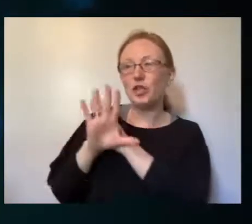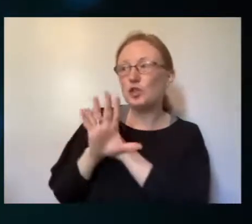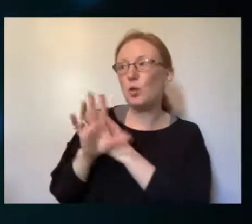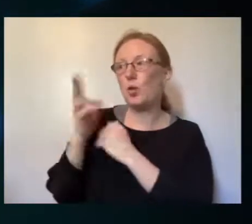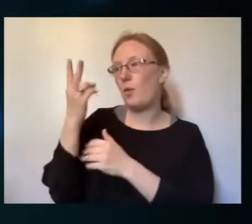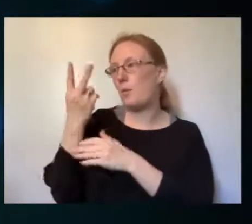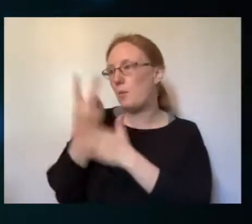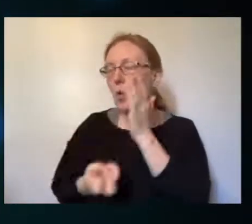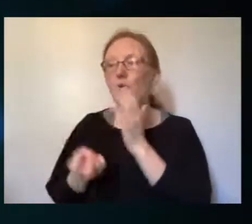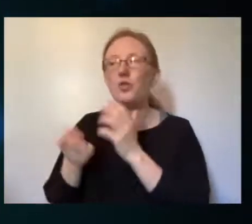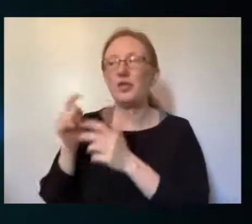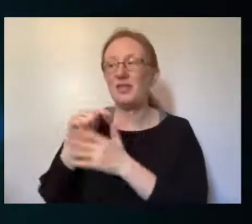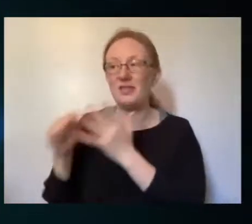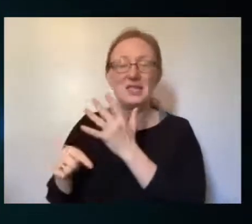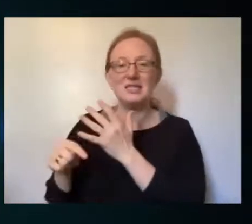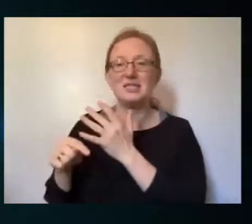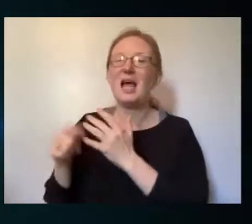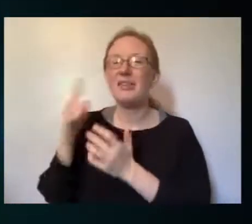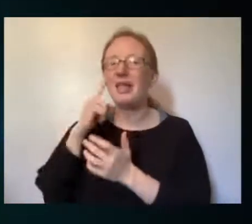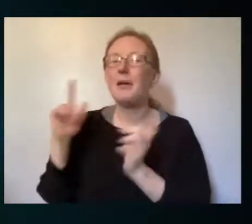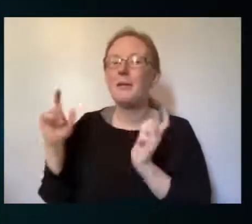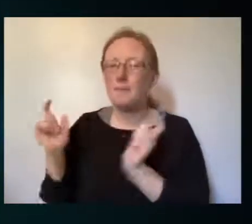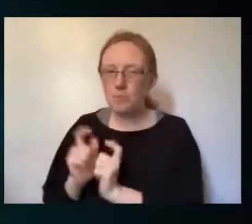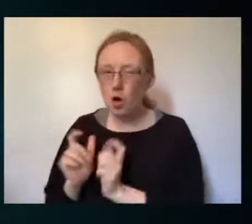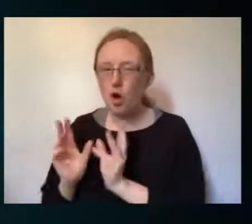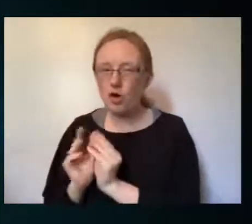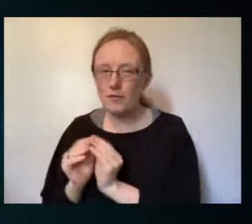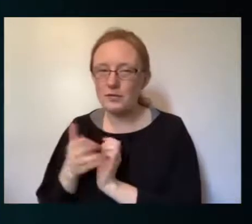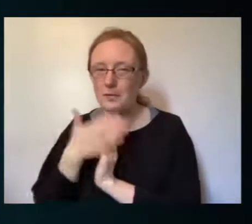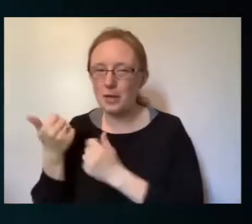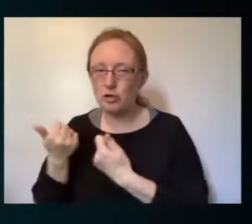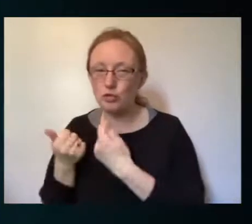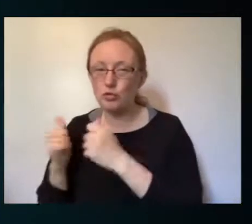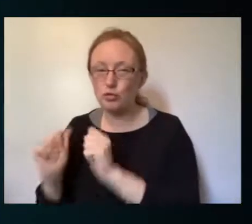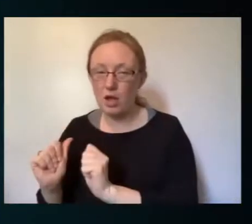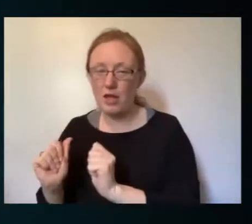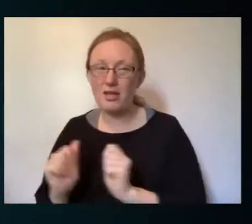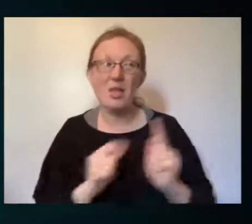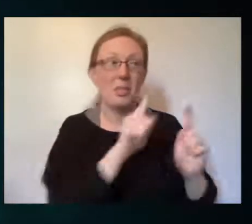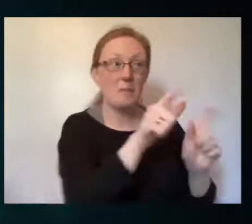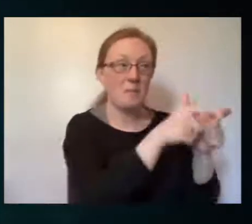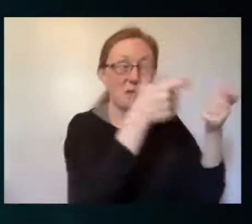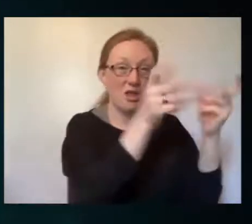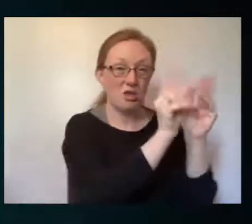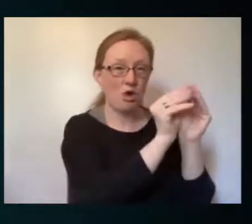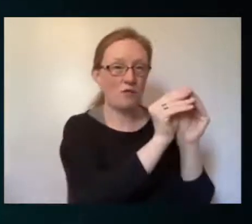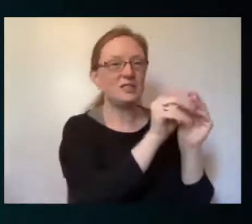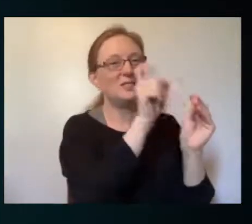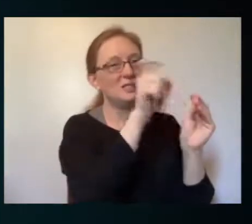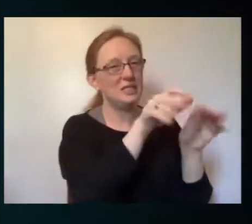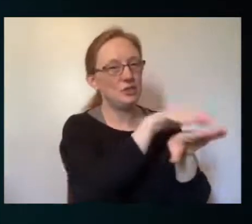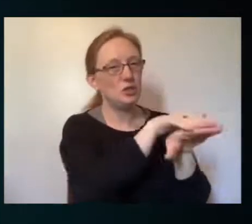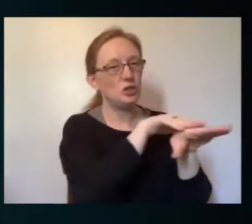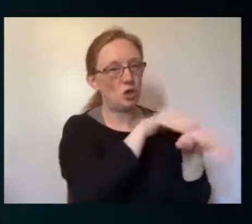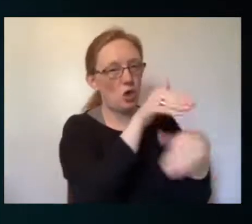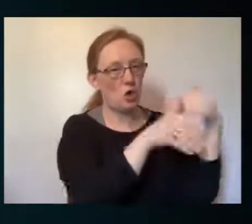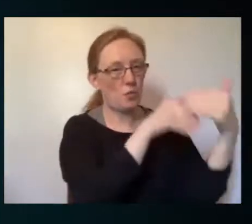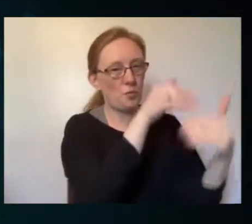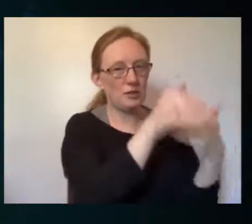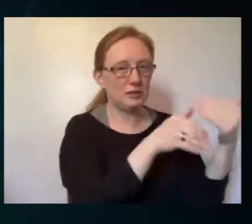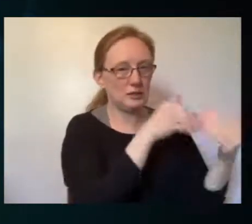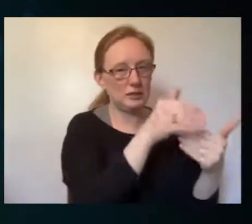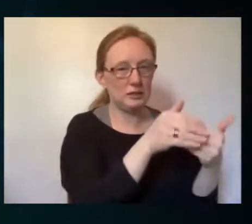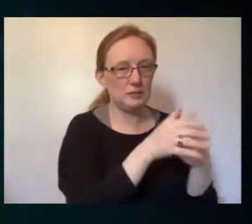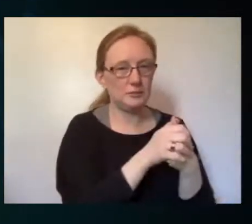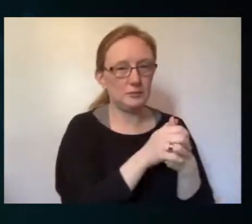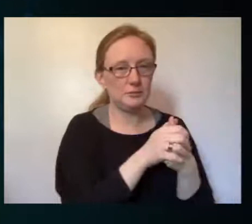or CSCW, it might be sort of a slower change process. And we don't know, but I'm sure we're going to come out of this whole